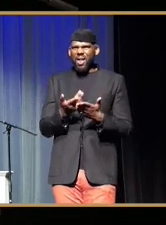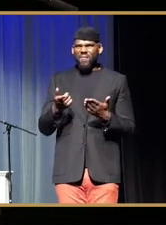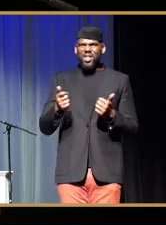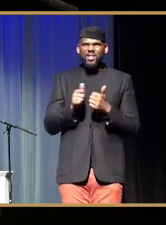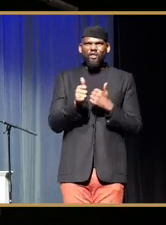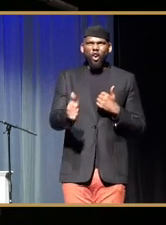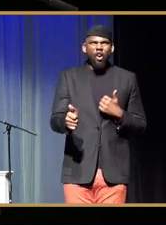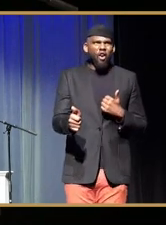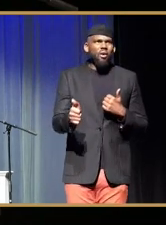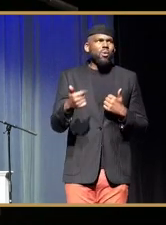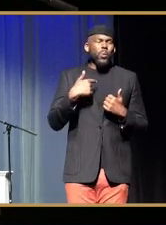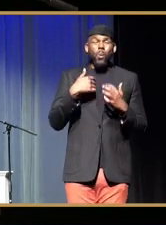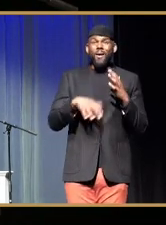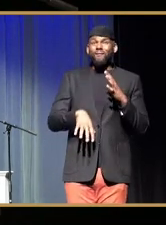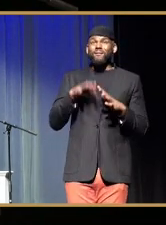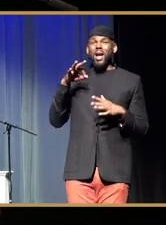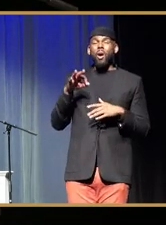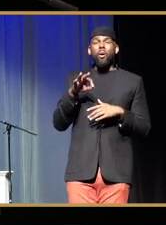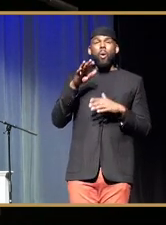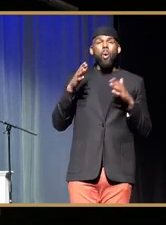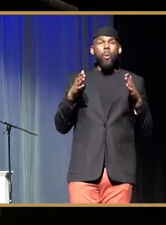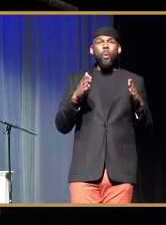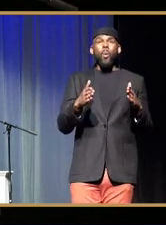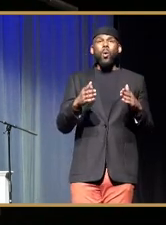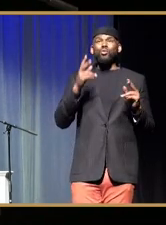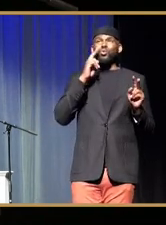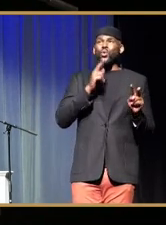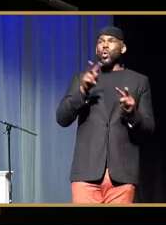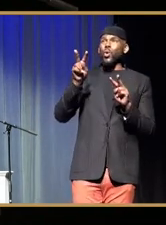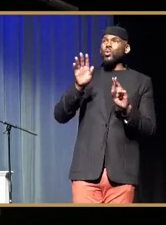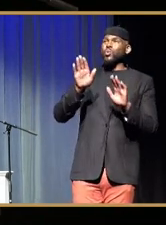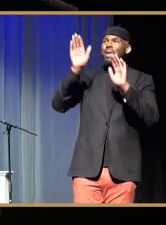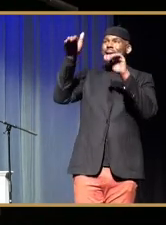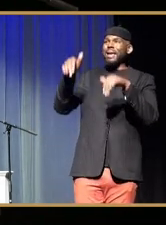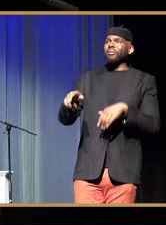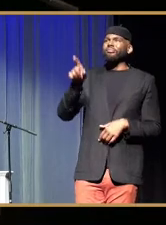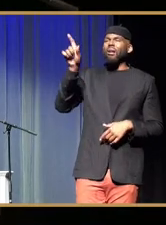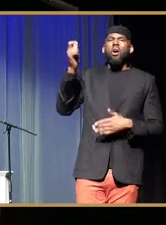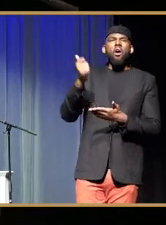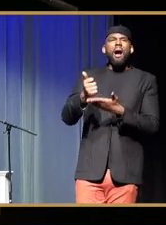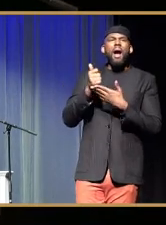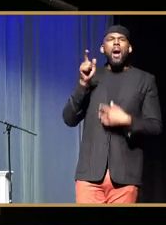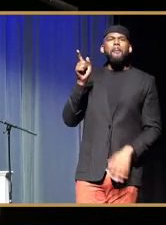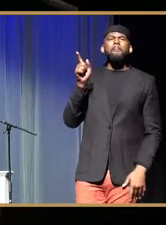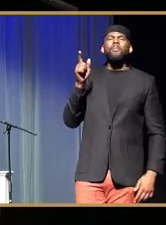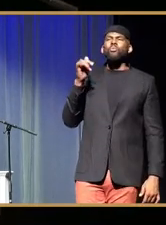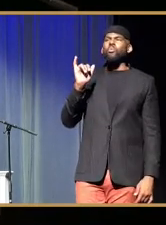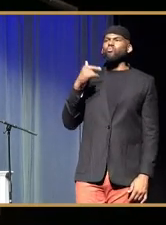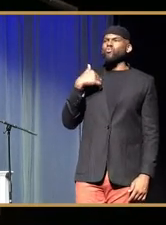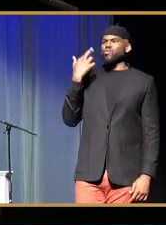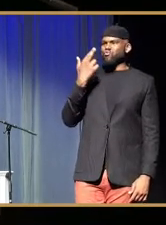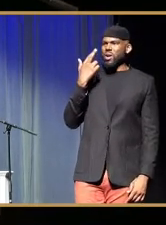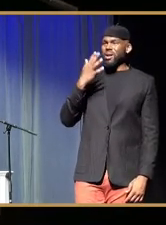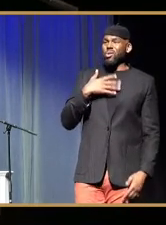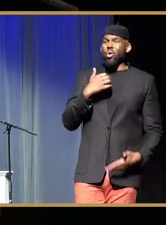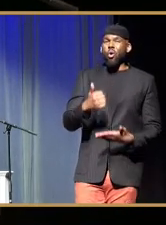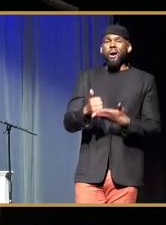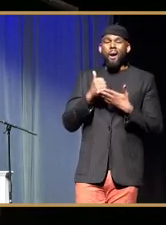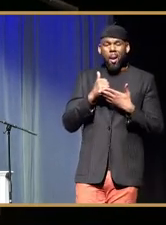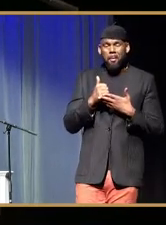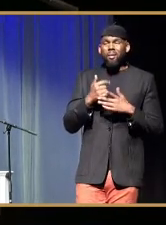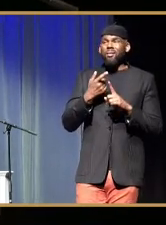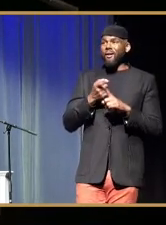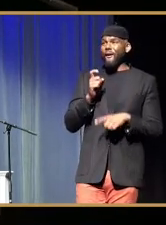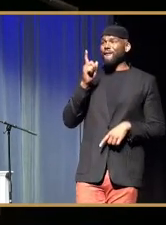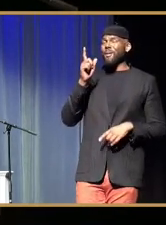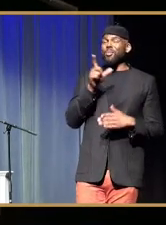far. We found a way to look to the hills from whence cometh our help, realizing that our help